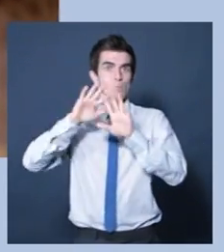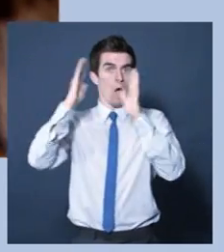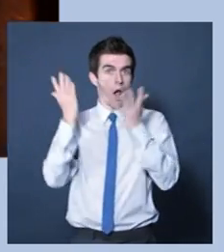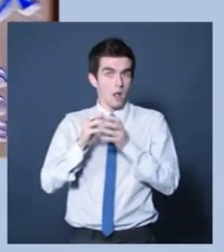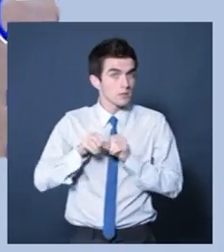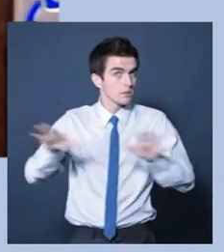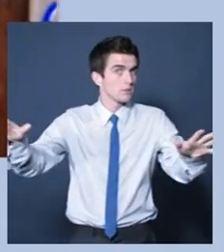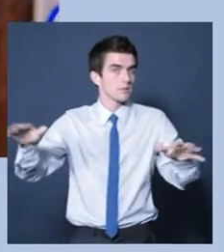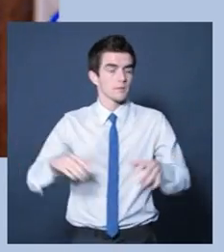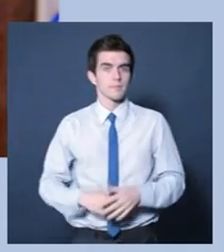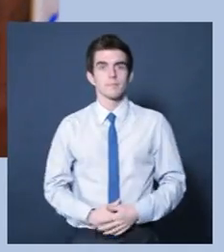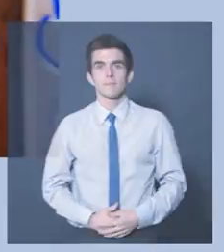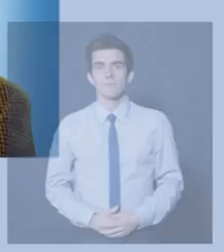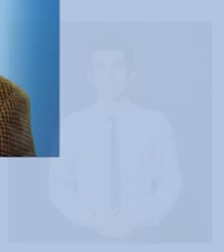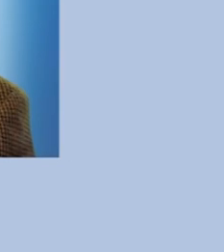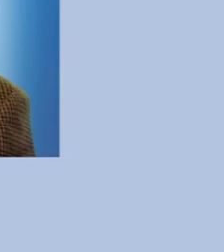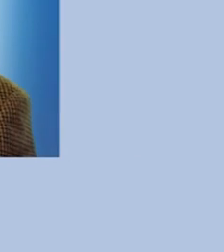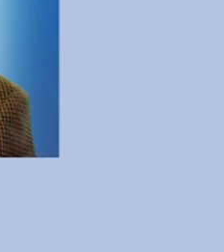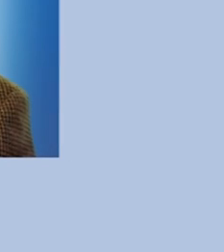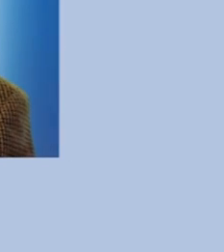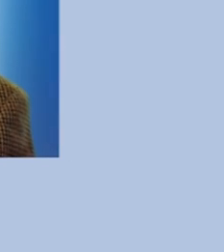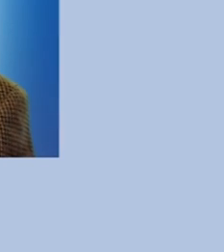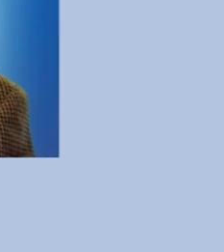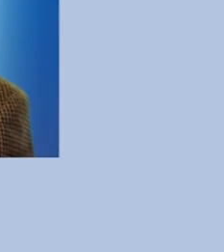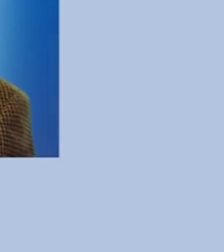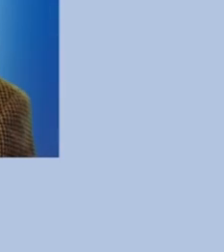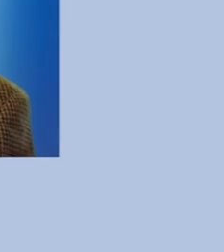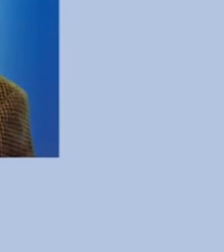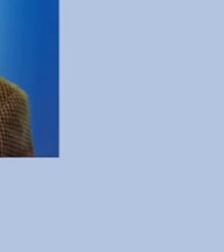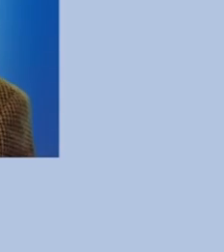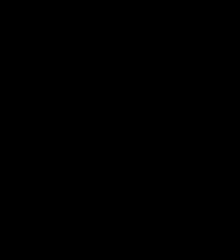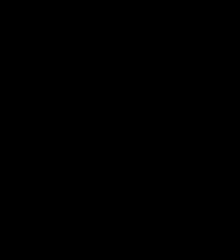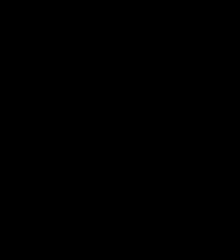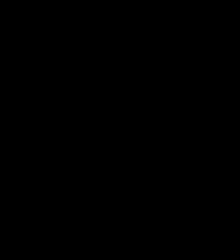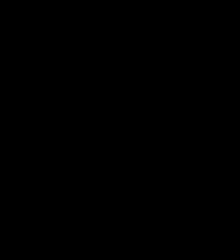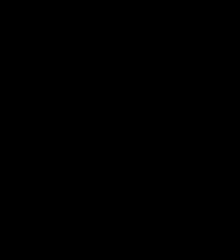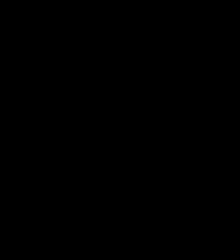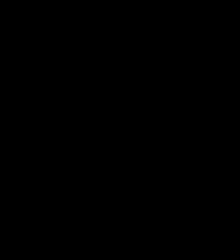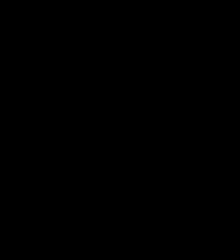and a lot of reasons that these, in this day and age, need to be internationally recognised.